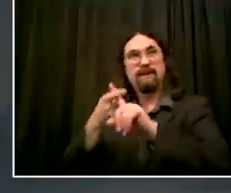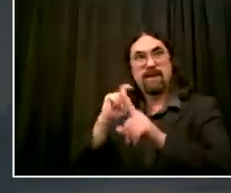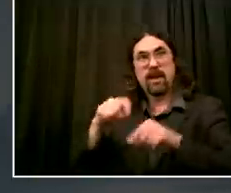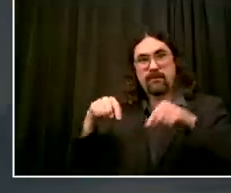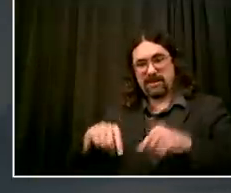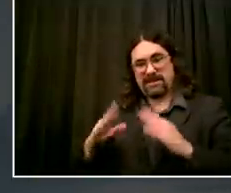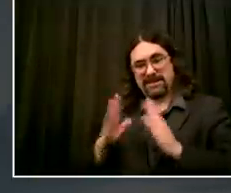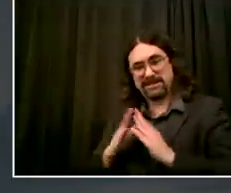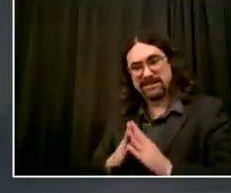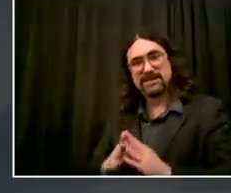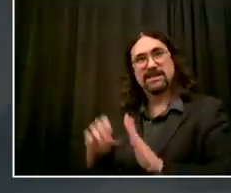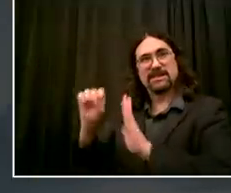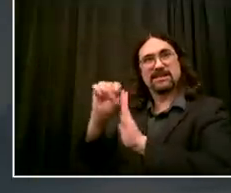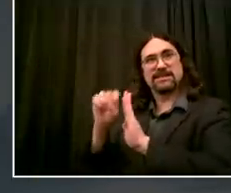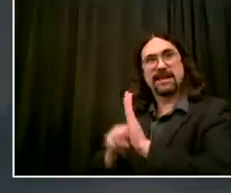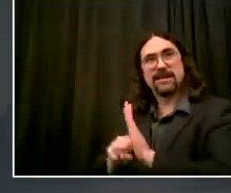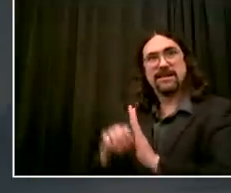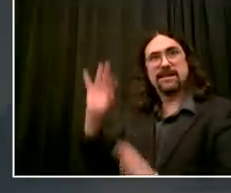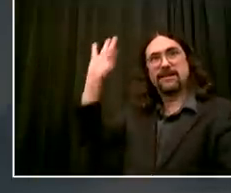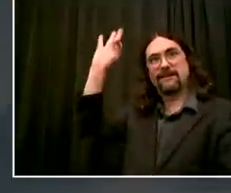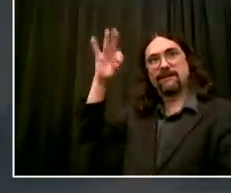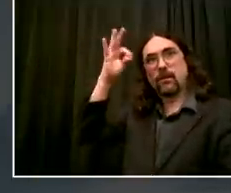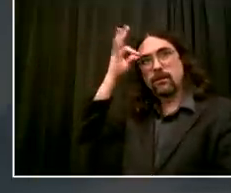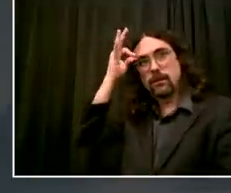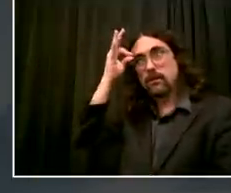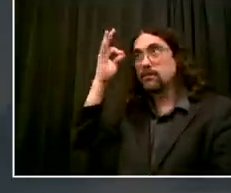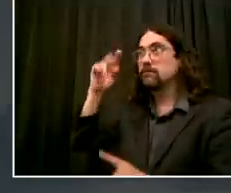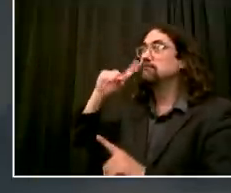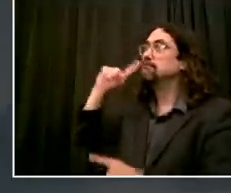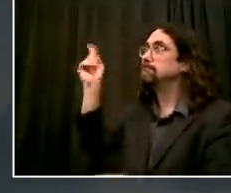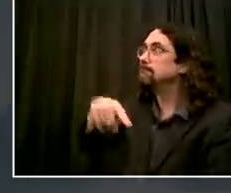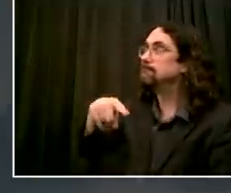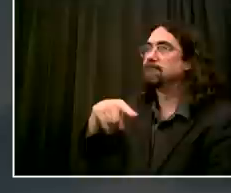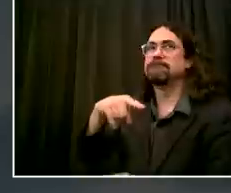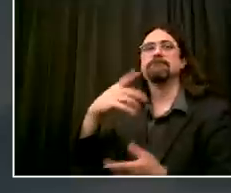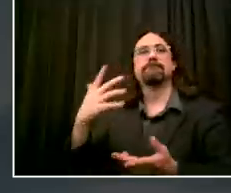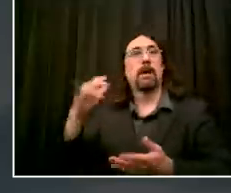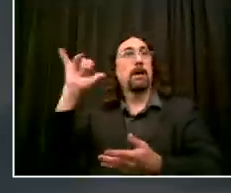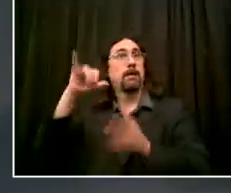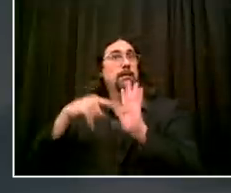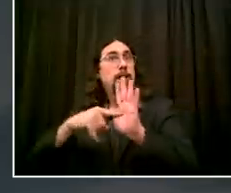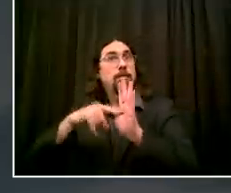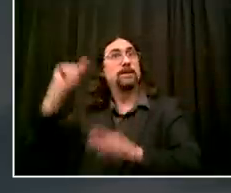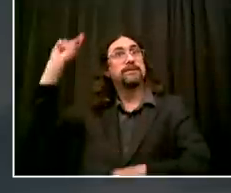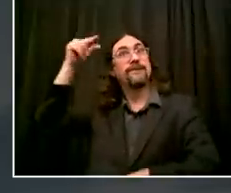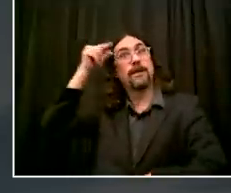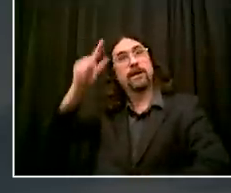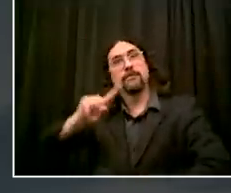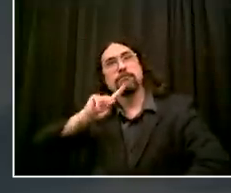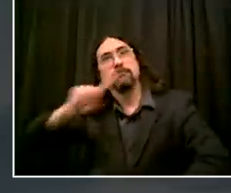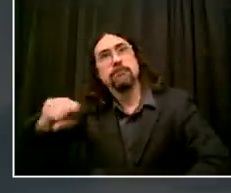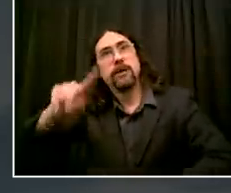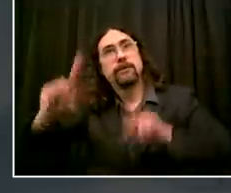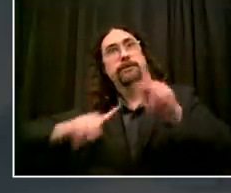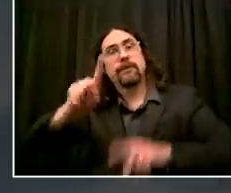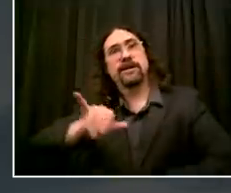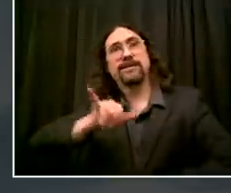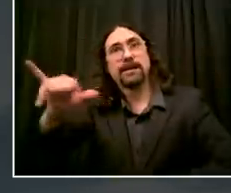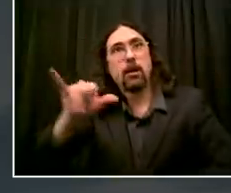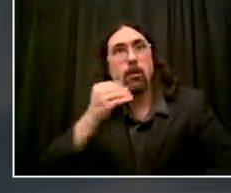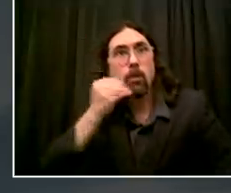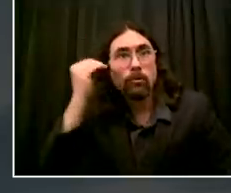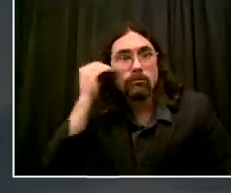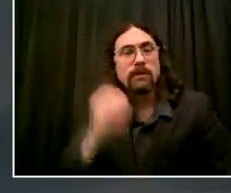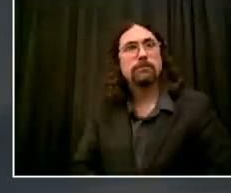have put some things into place. We've done youth councils via Zoom. We've scheduled and worked